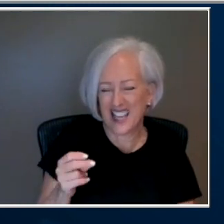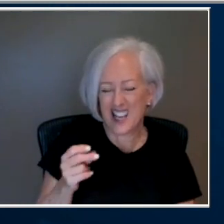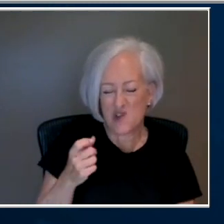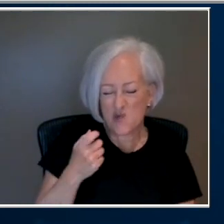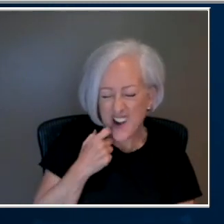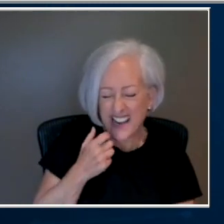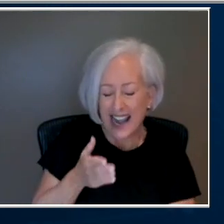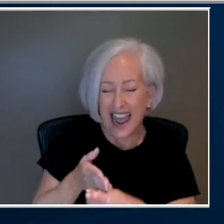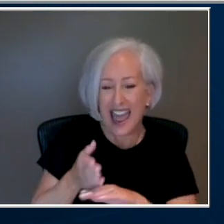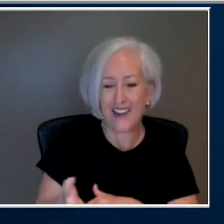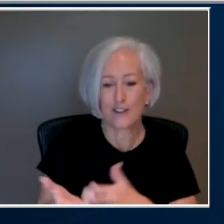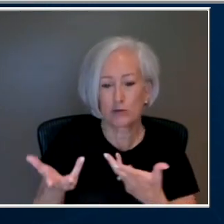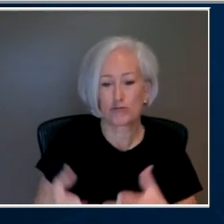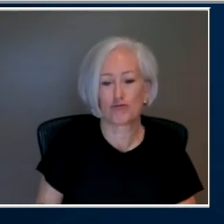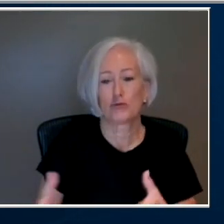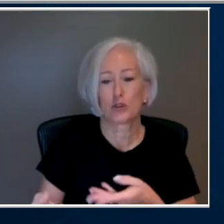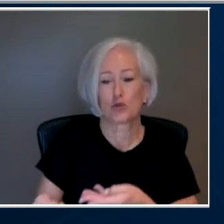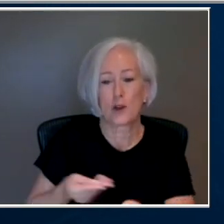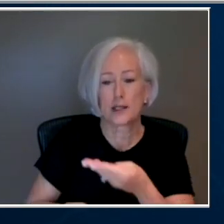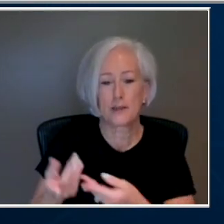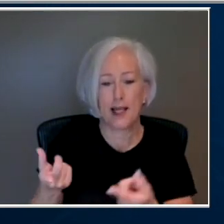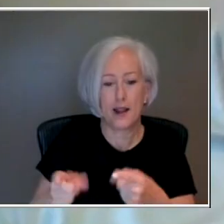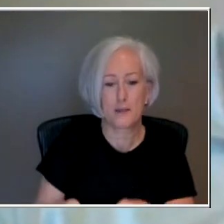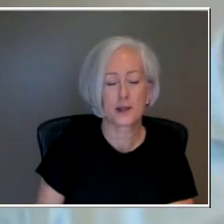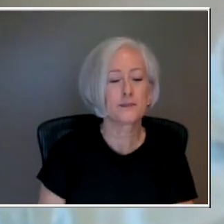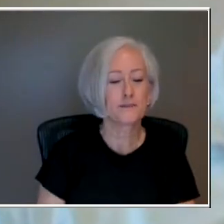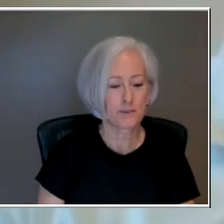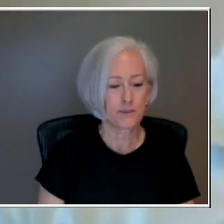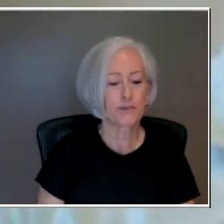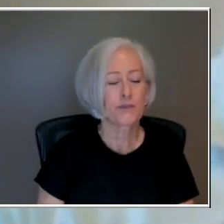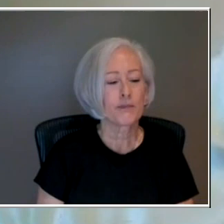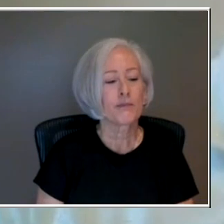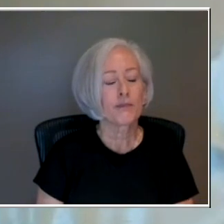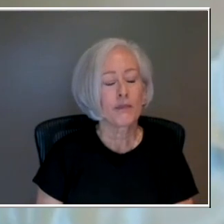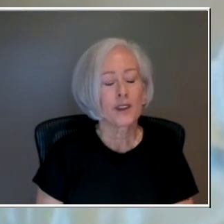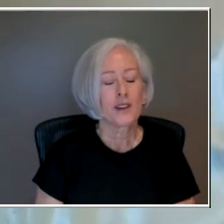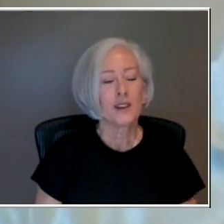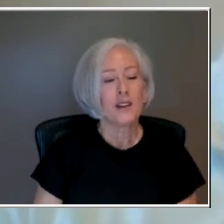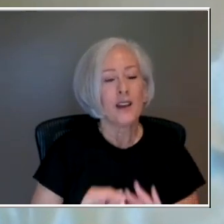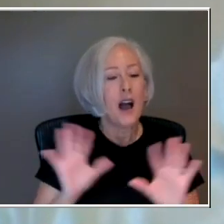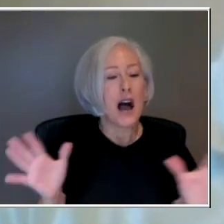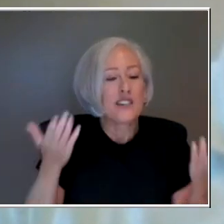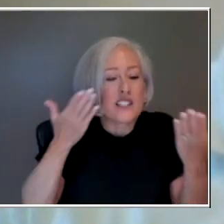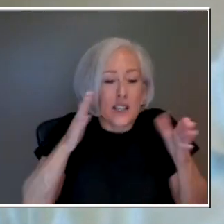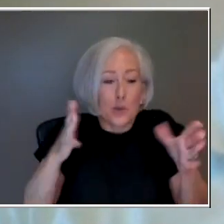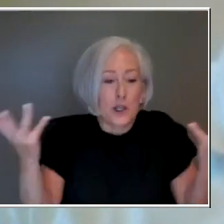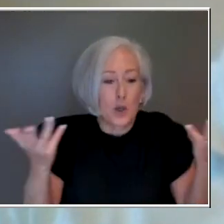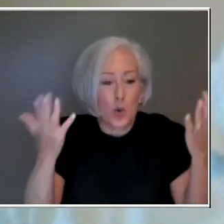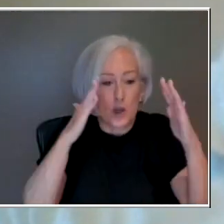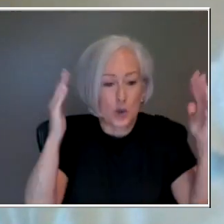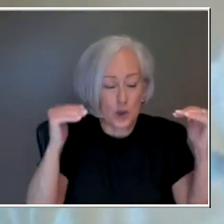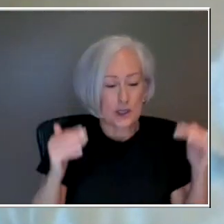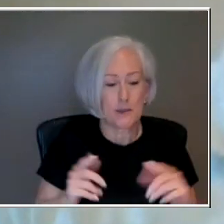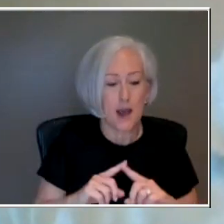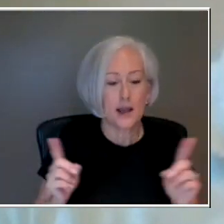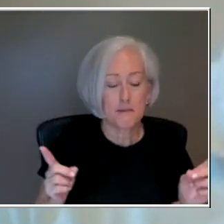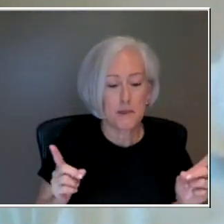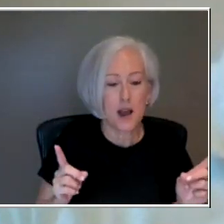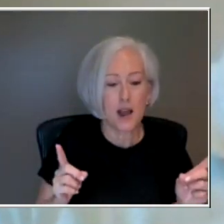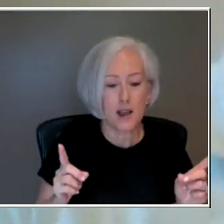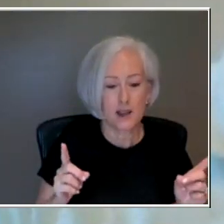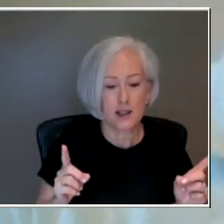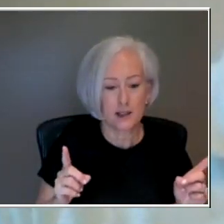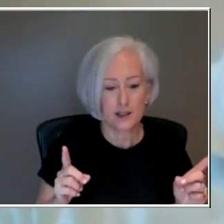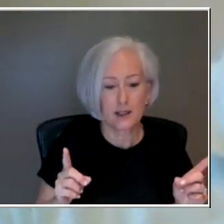it? Oh, we obviously we didn't know what to expect, but I'm going to